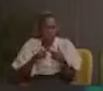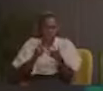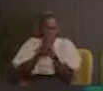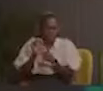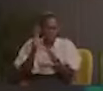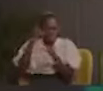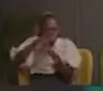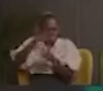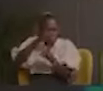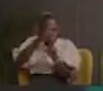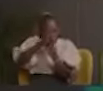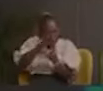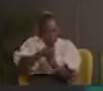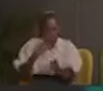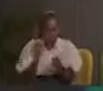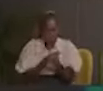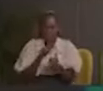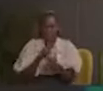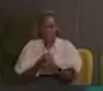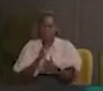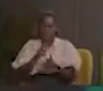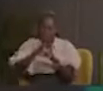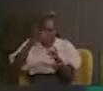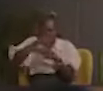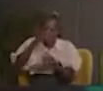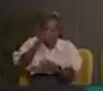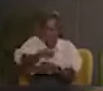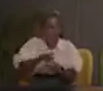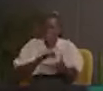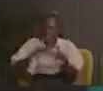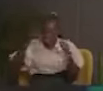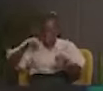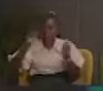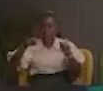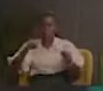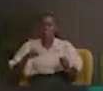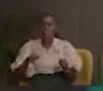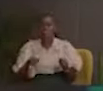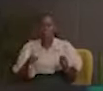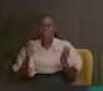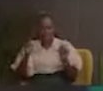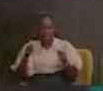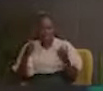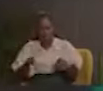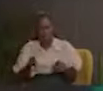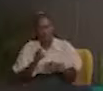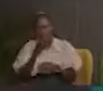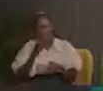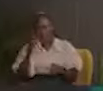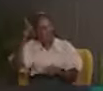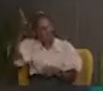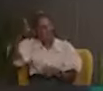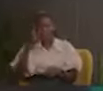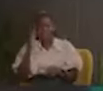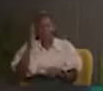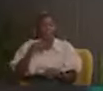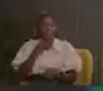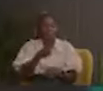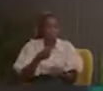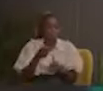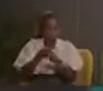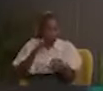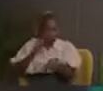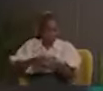themselves instinctively to believe that that possibility exists in their destiny. They would tell you, right from when I was a small